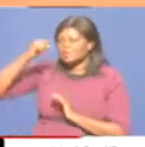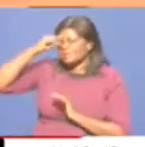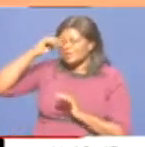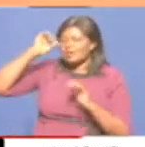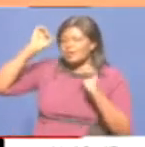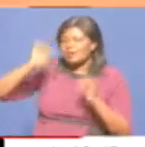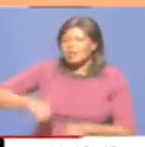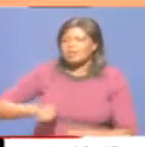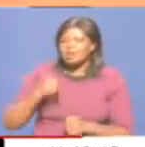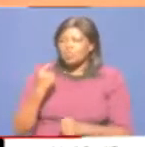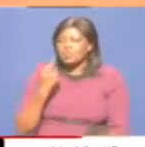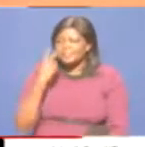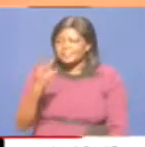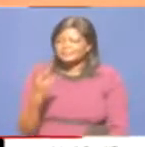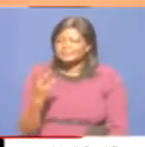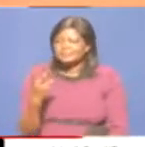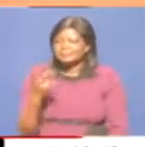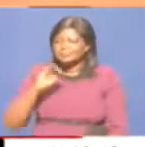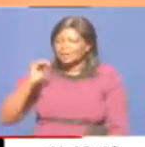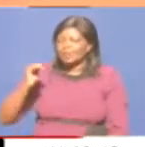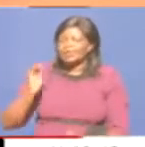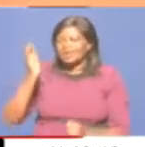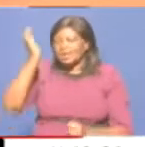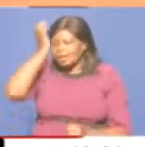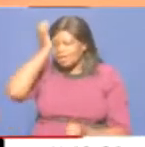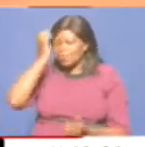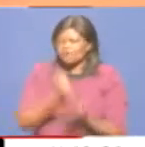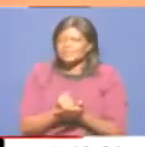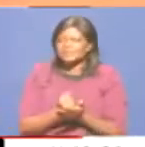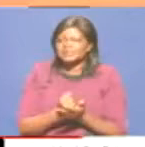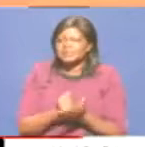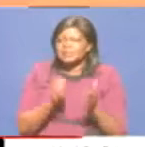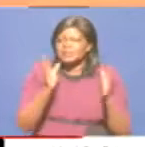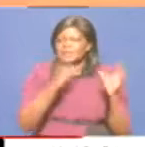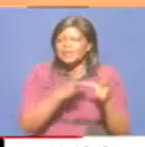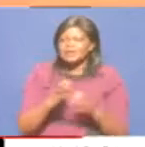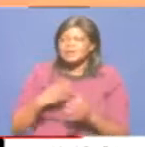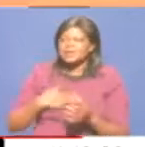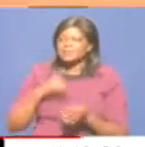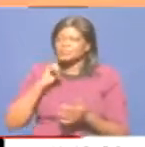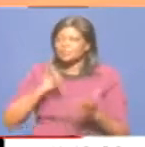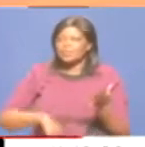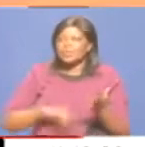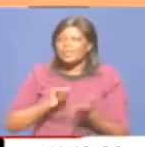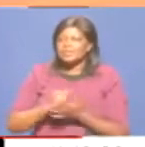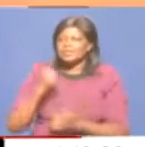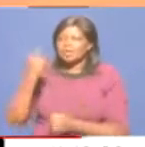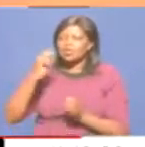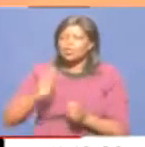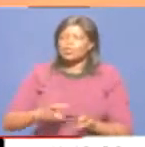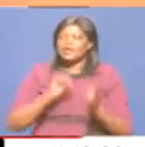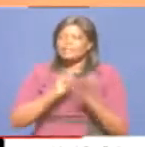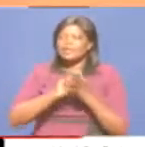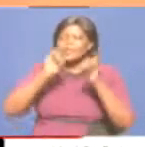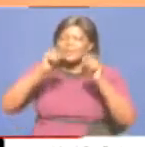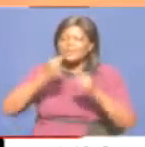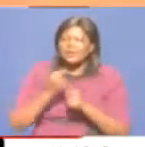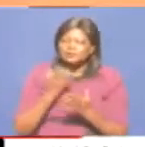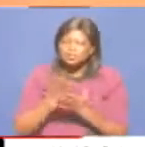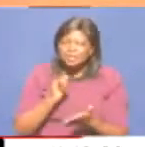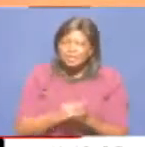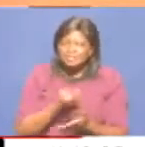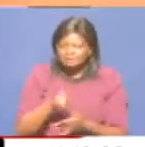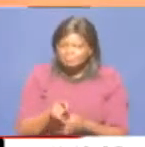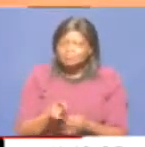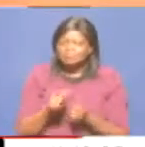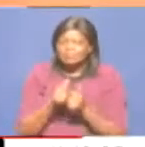seen at the county headquarters. Our party said that the only way that we are now going to ensure this, we must adopt